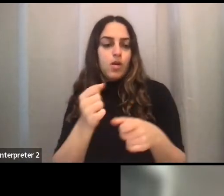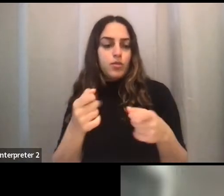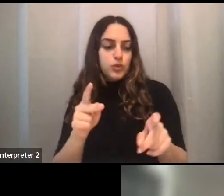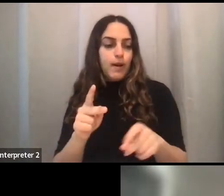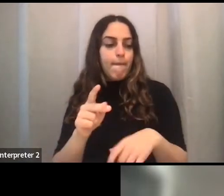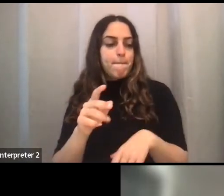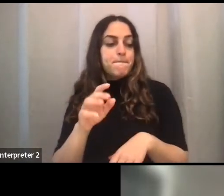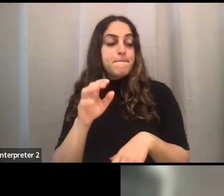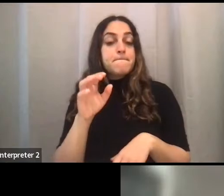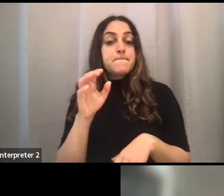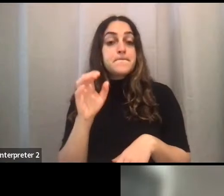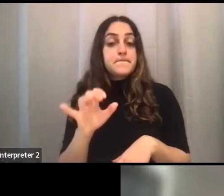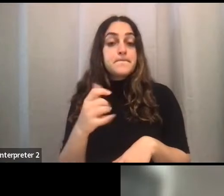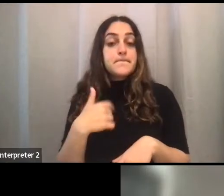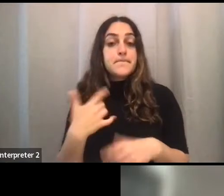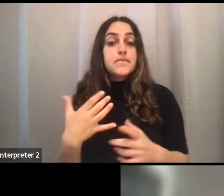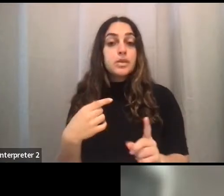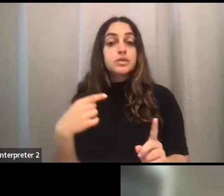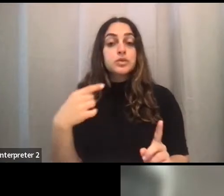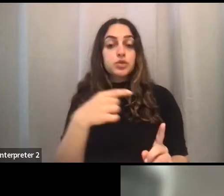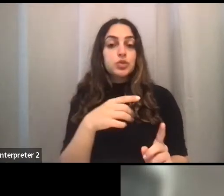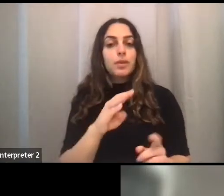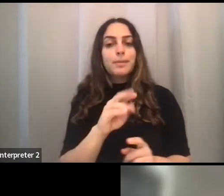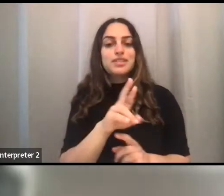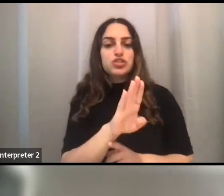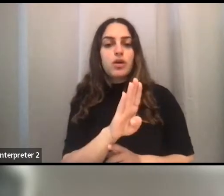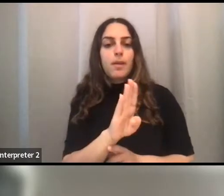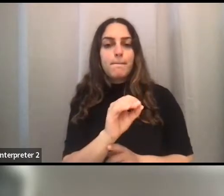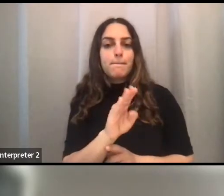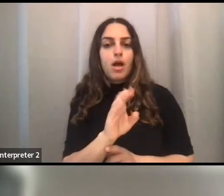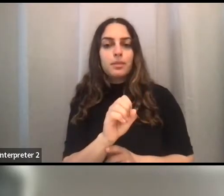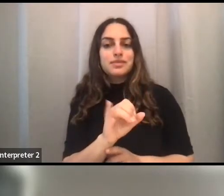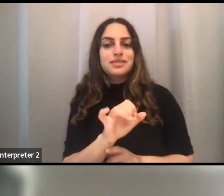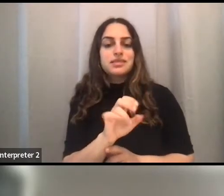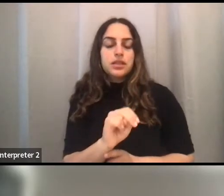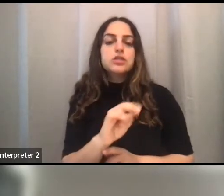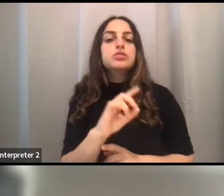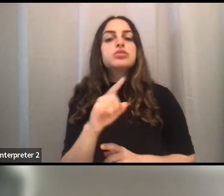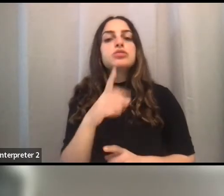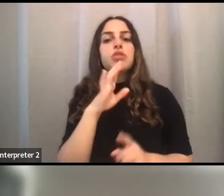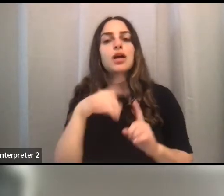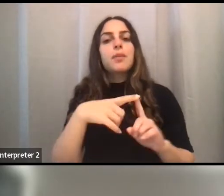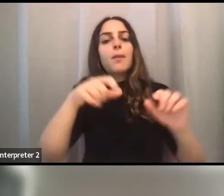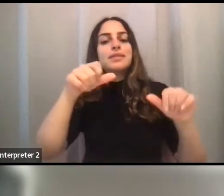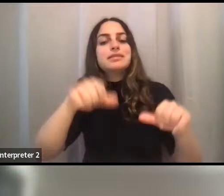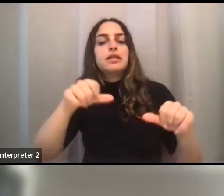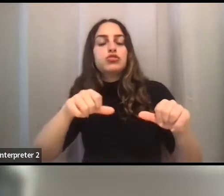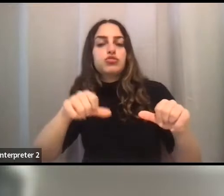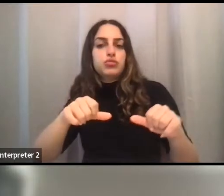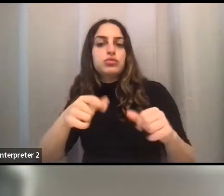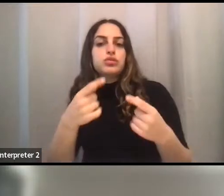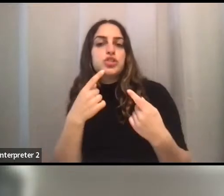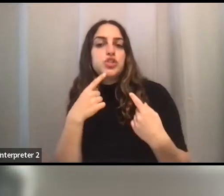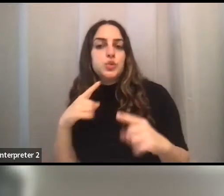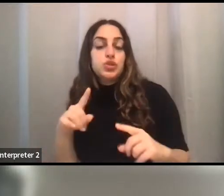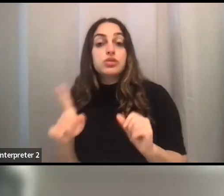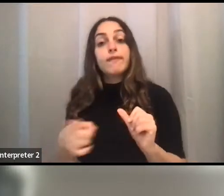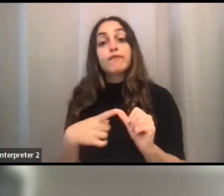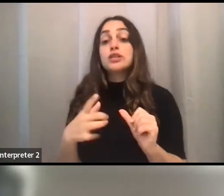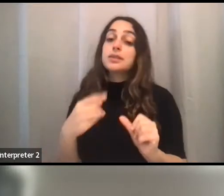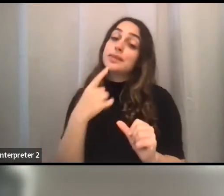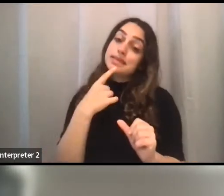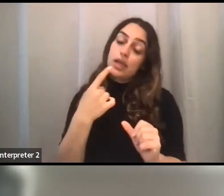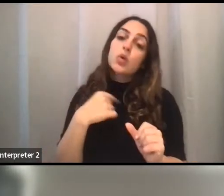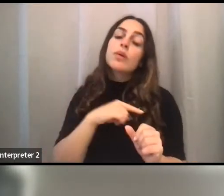connection i'd like to turn to mr bob scene uh just to talk about potential solutions and first let me say we are